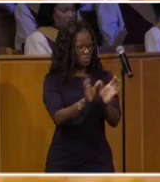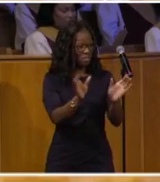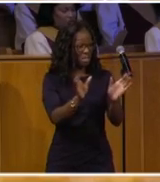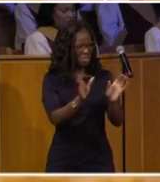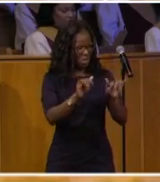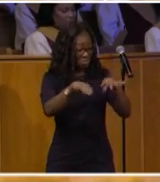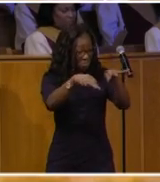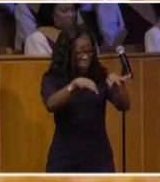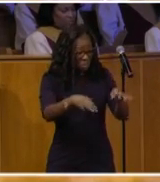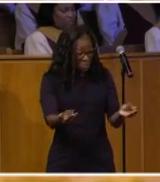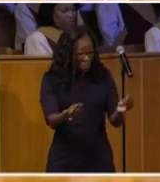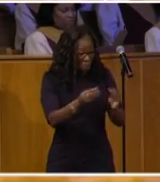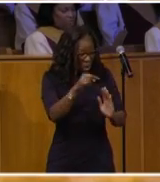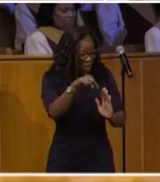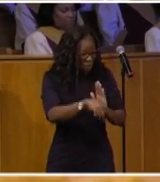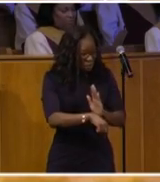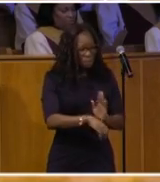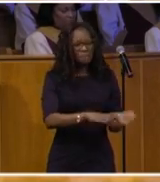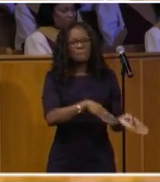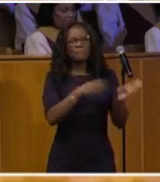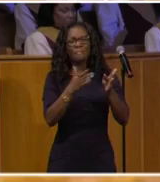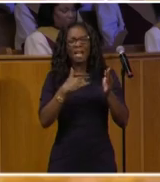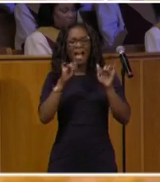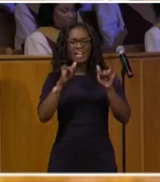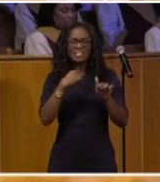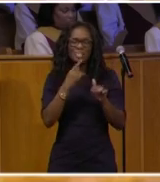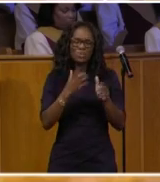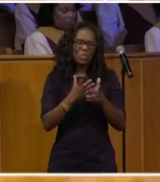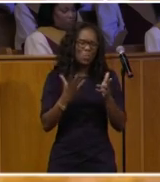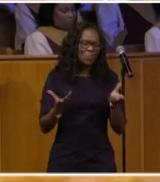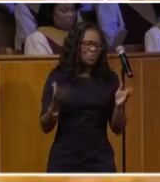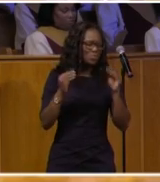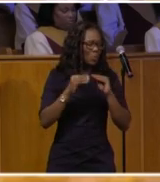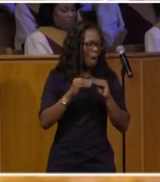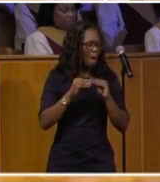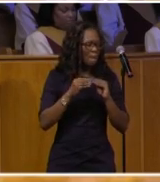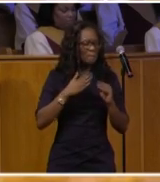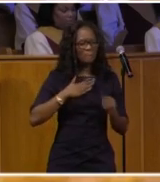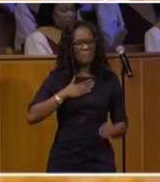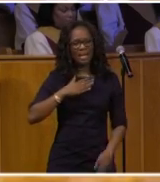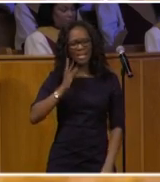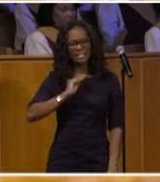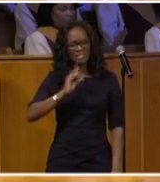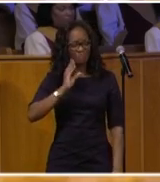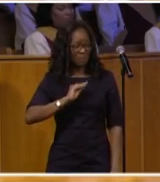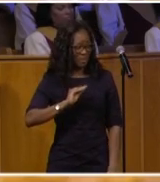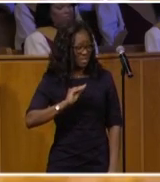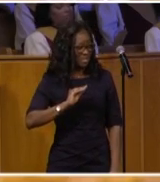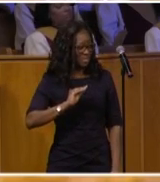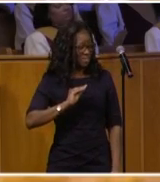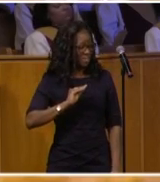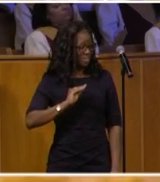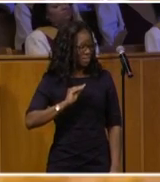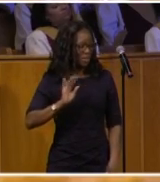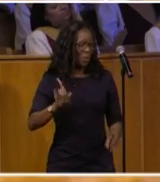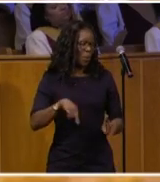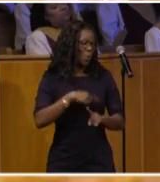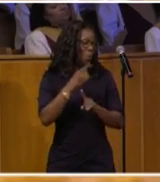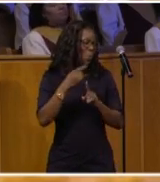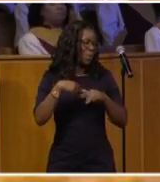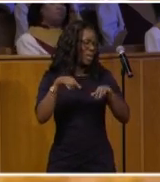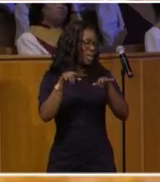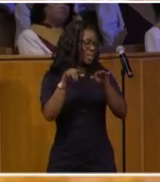certification. I could tell you so much more about my experiences